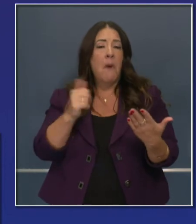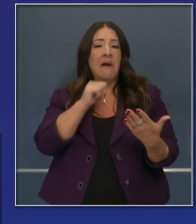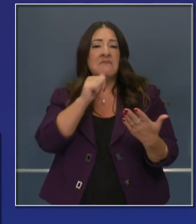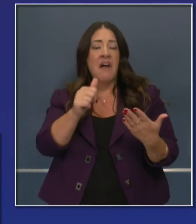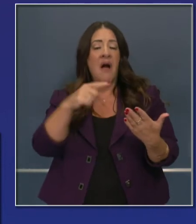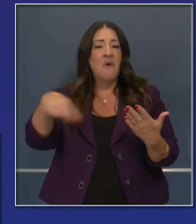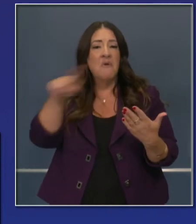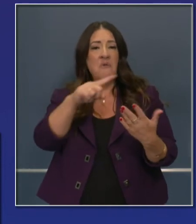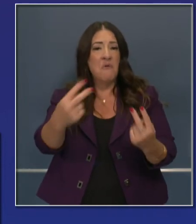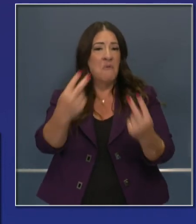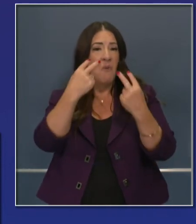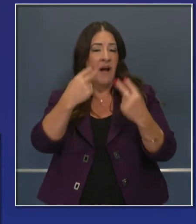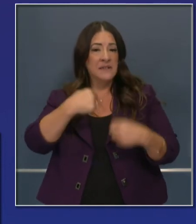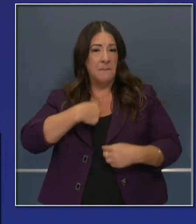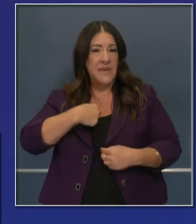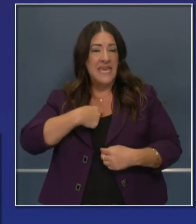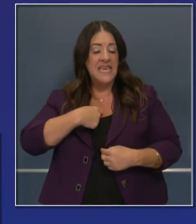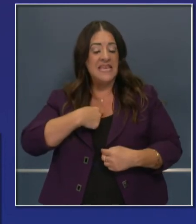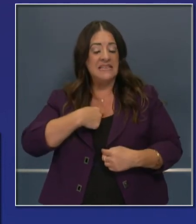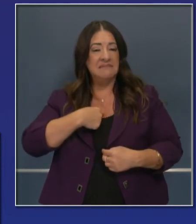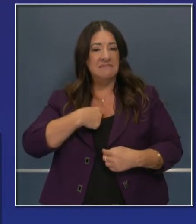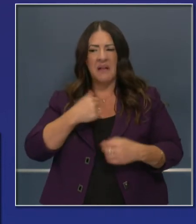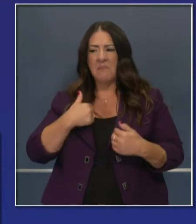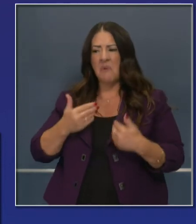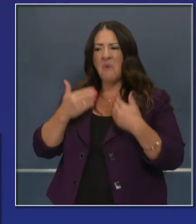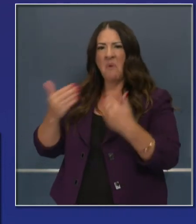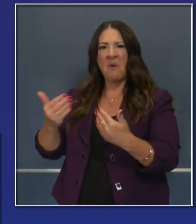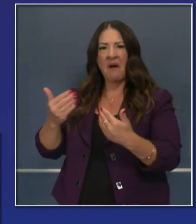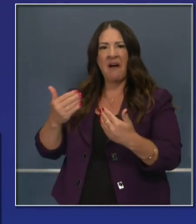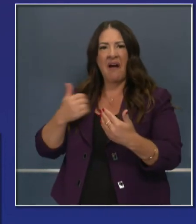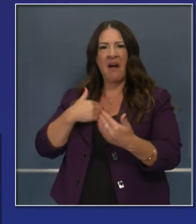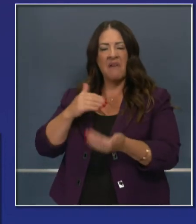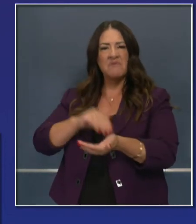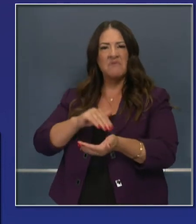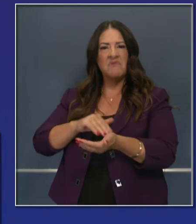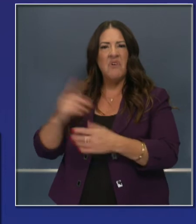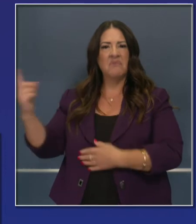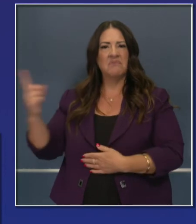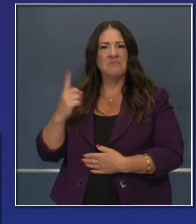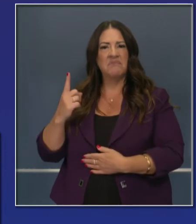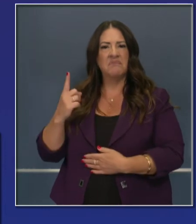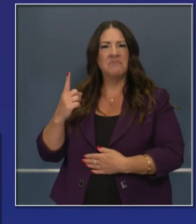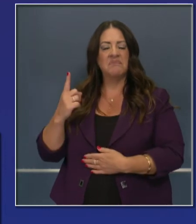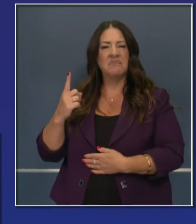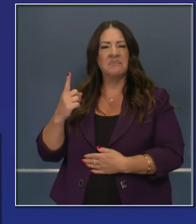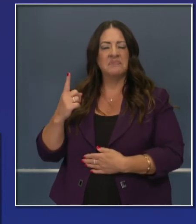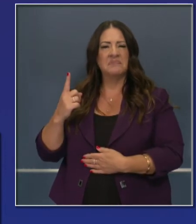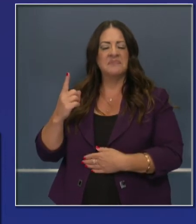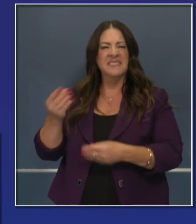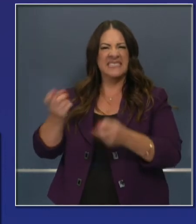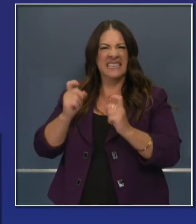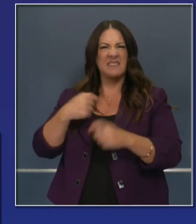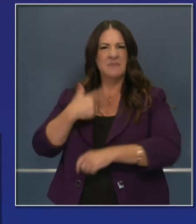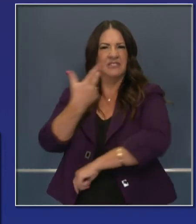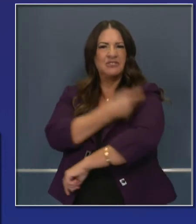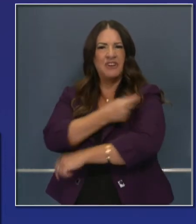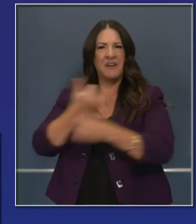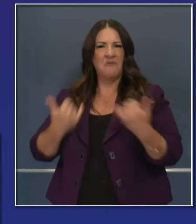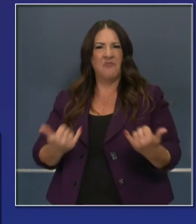advantage of a moment of your time and take the opportunity to get a flu shot